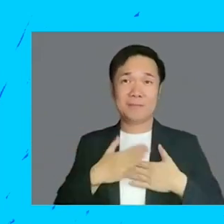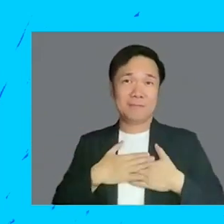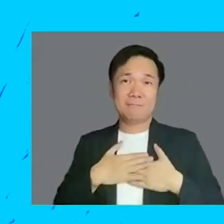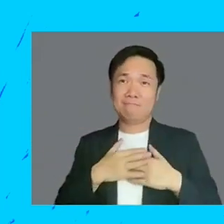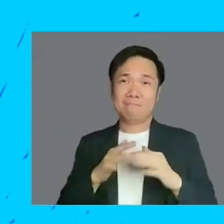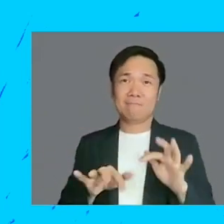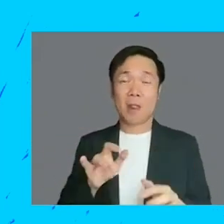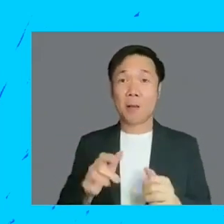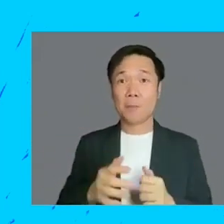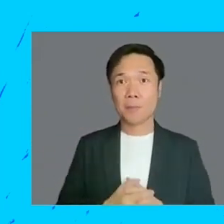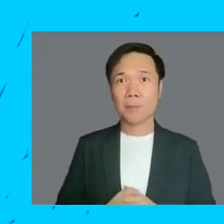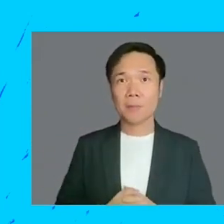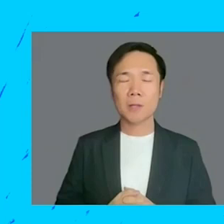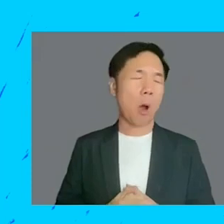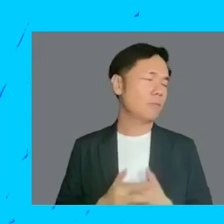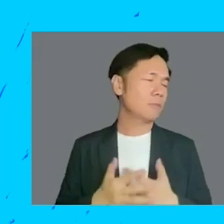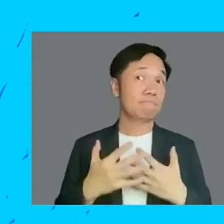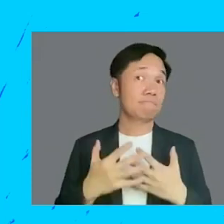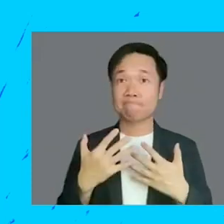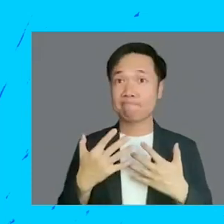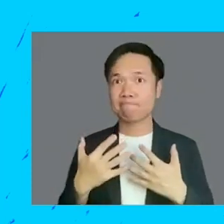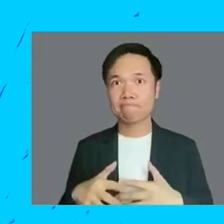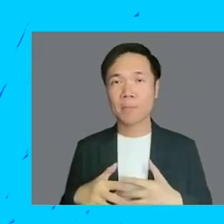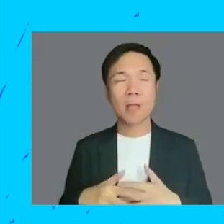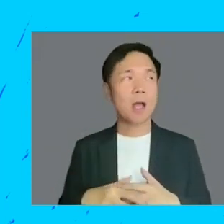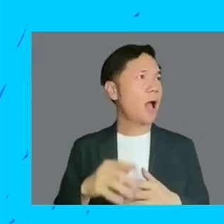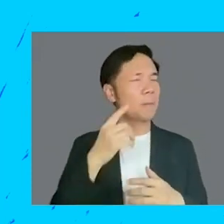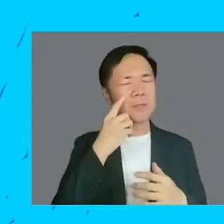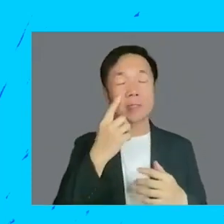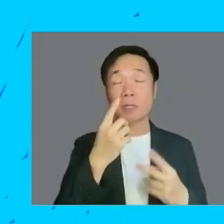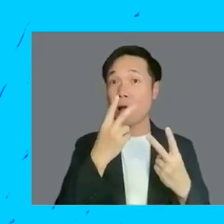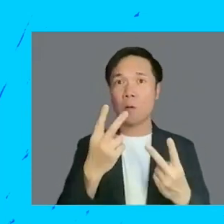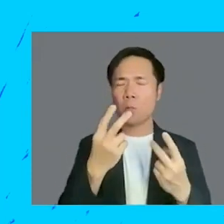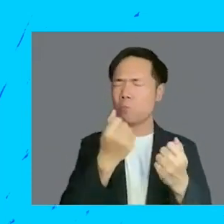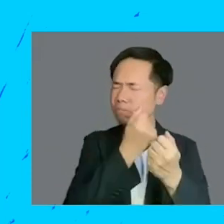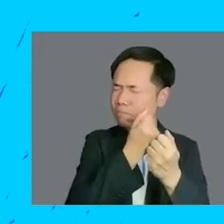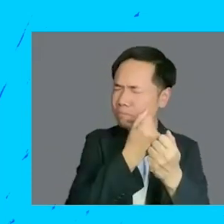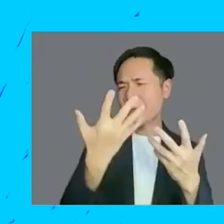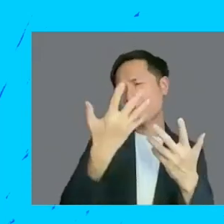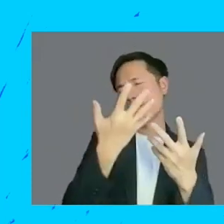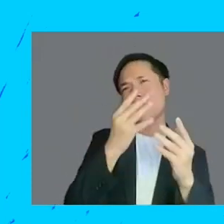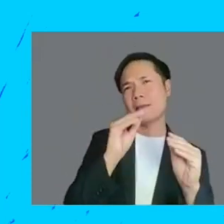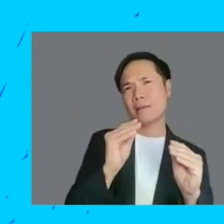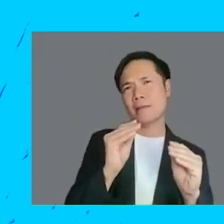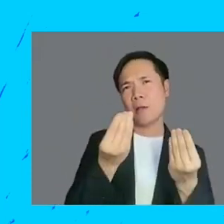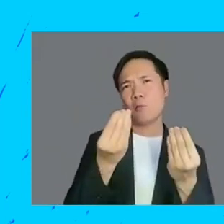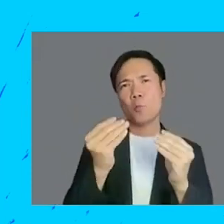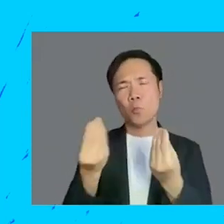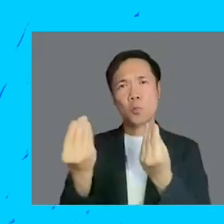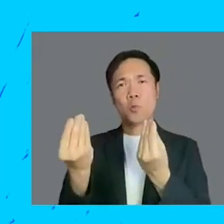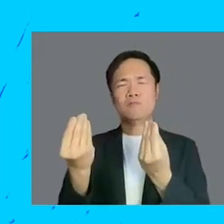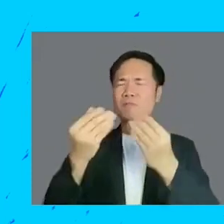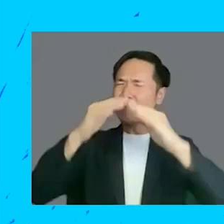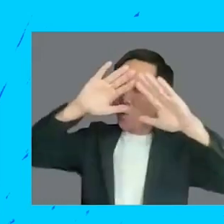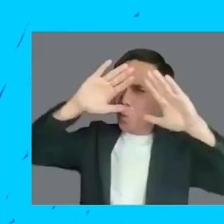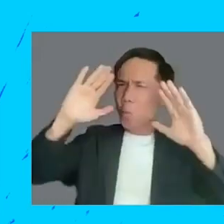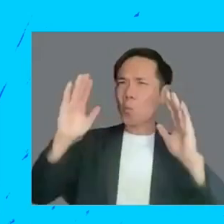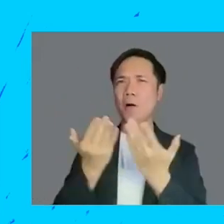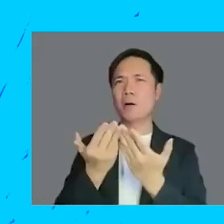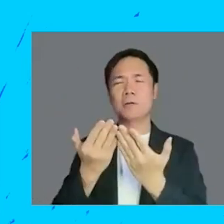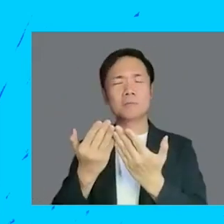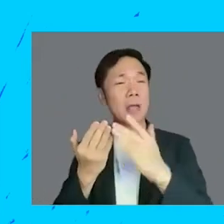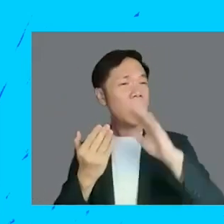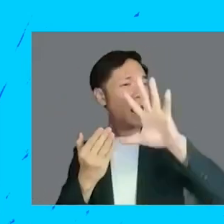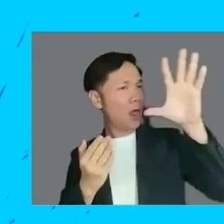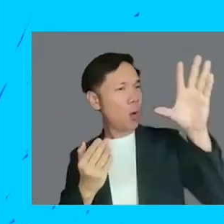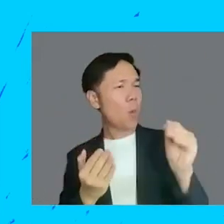very, very well, you know, encouraged that we have a lot of young people from the diverse settings within Africa and, you know, across the